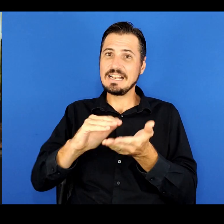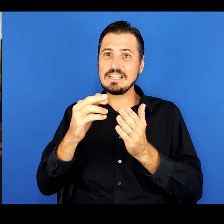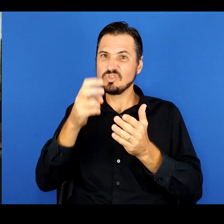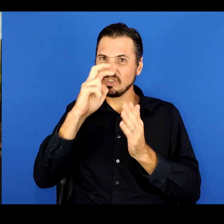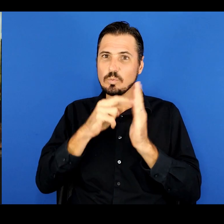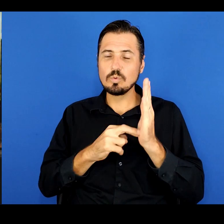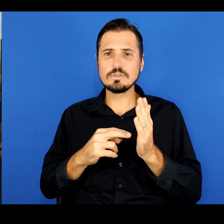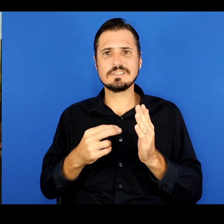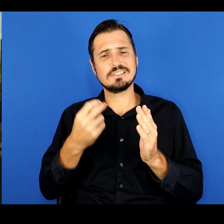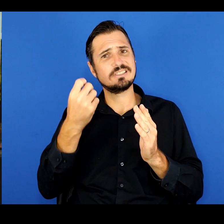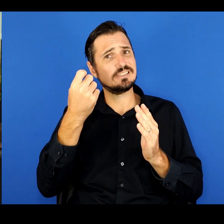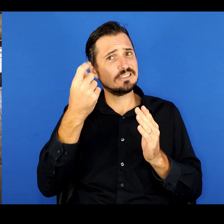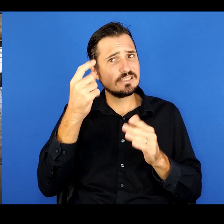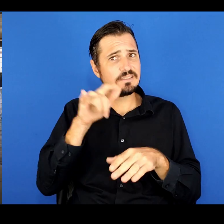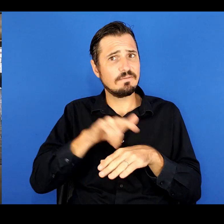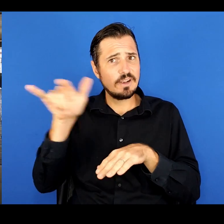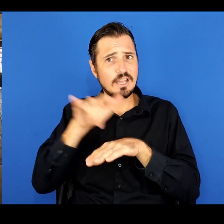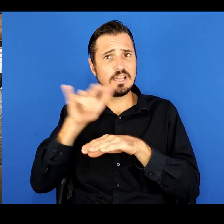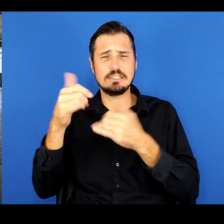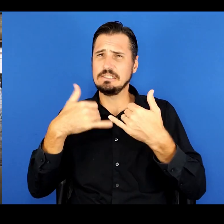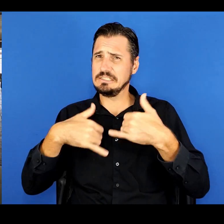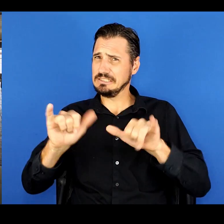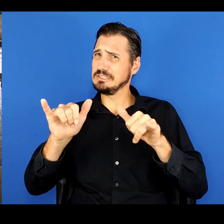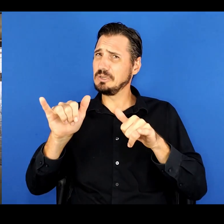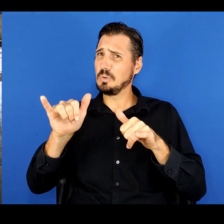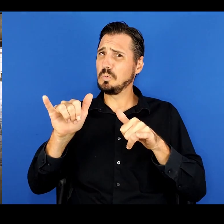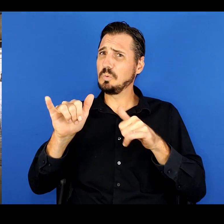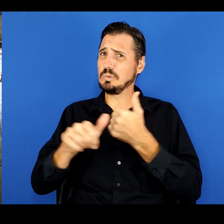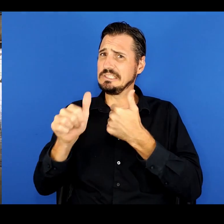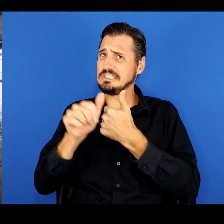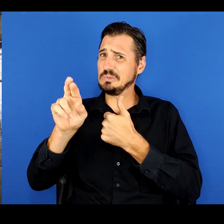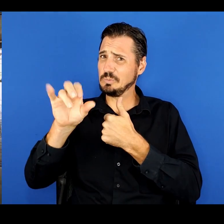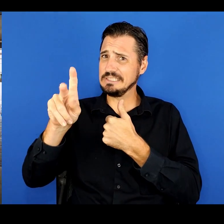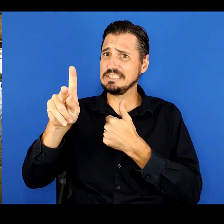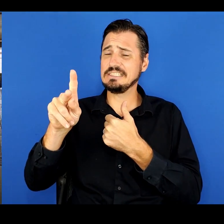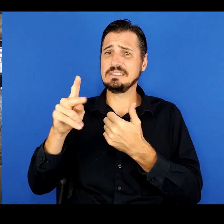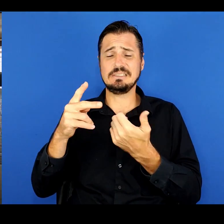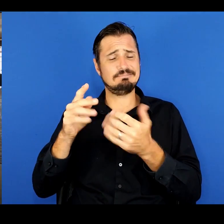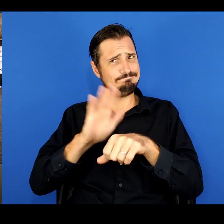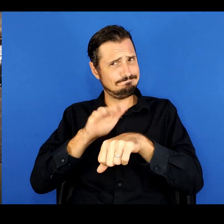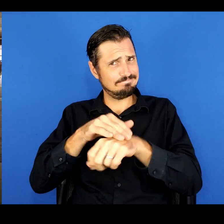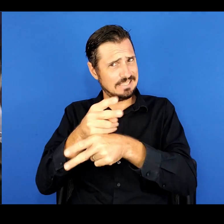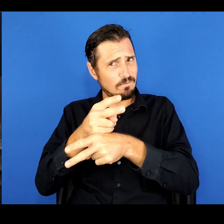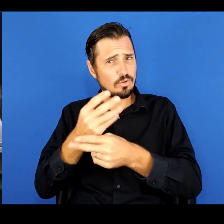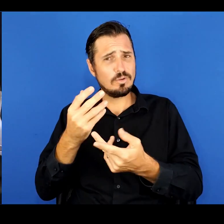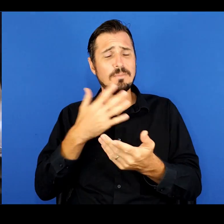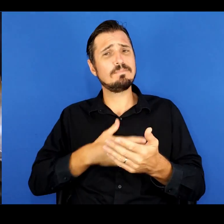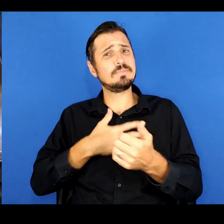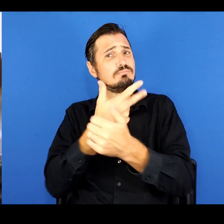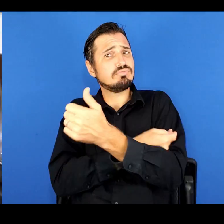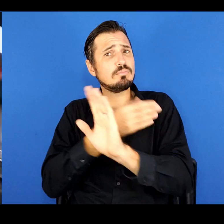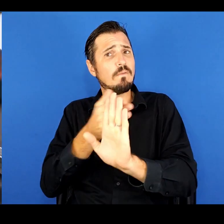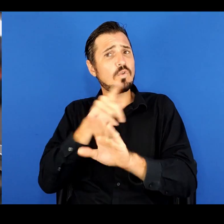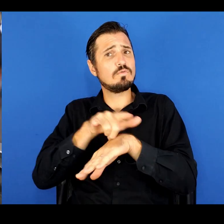restrictions. I would like to remind you that travel still poses real risks and should be done with caution. Please get vaccinated before